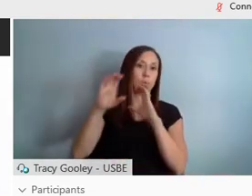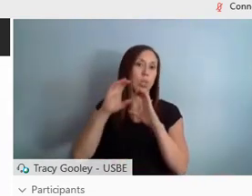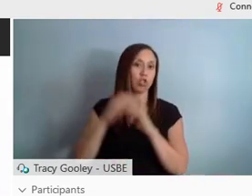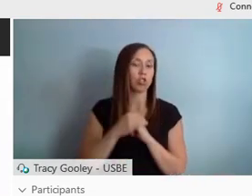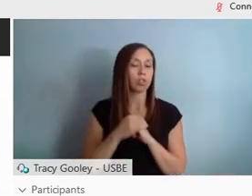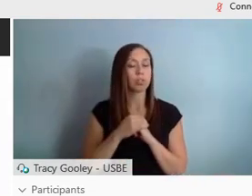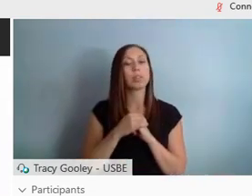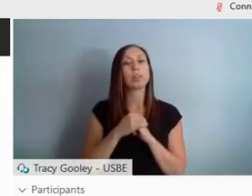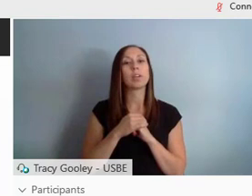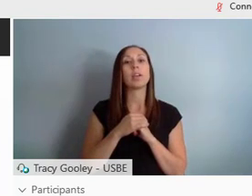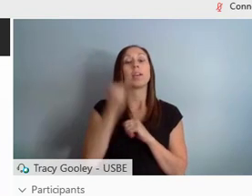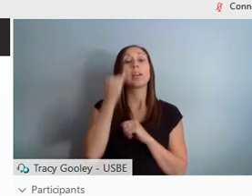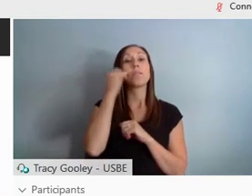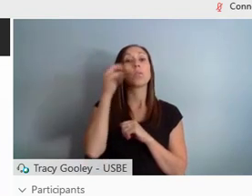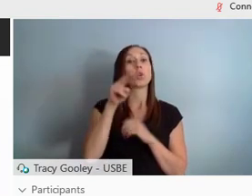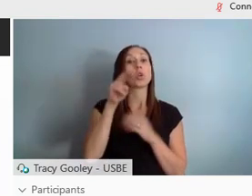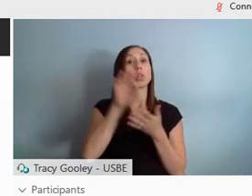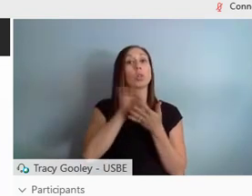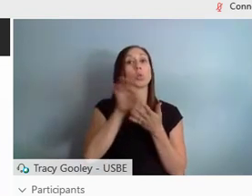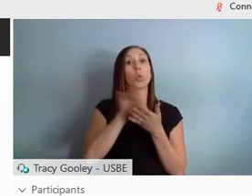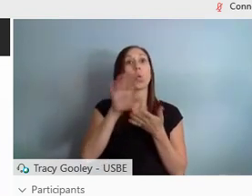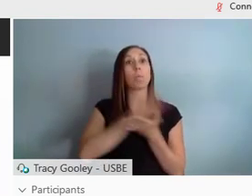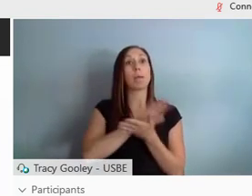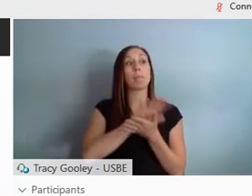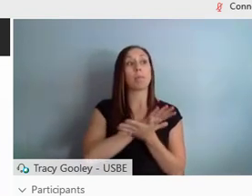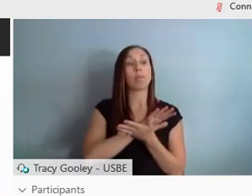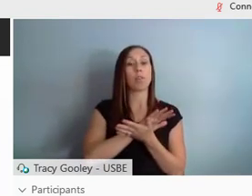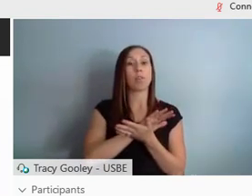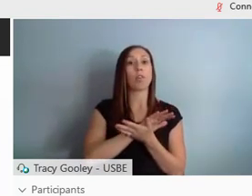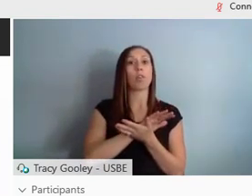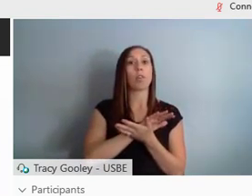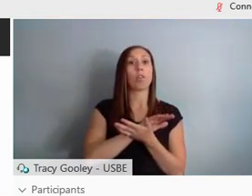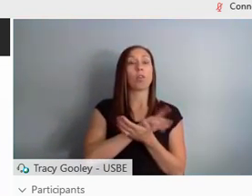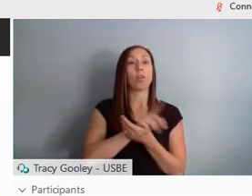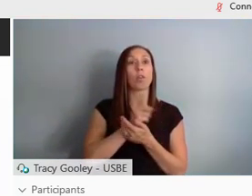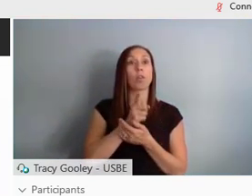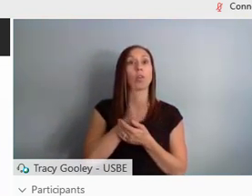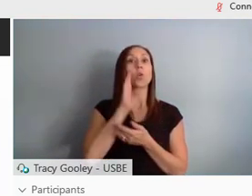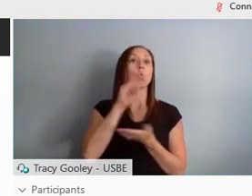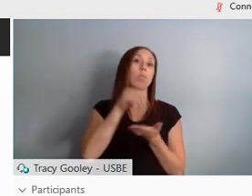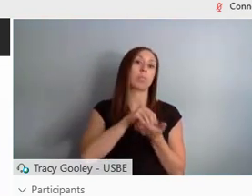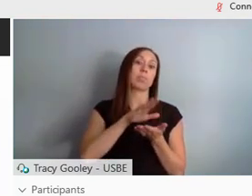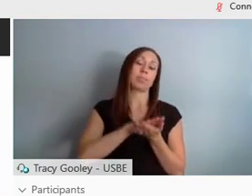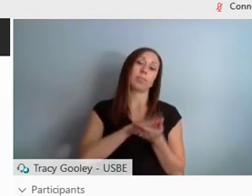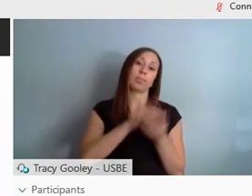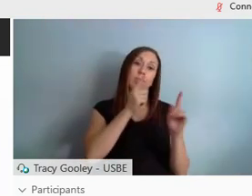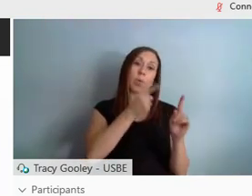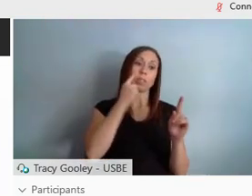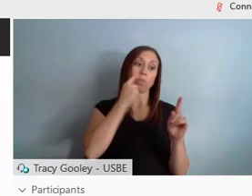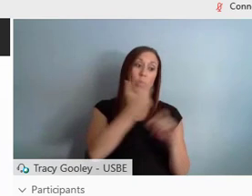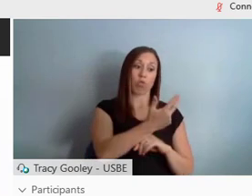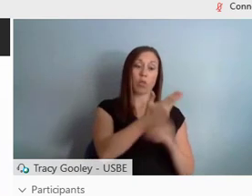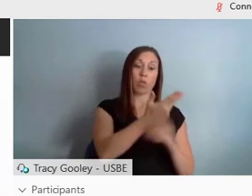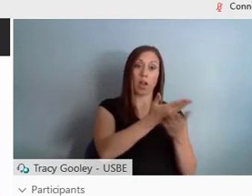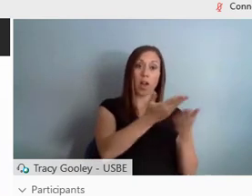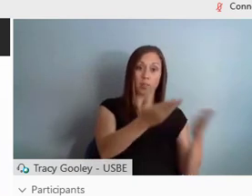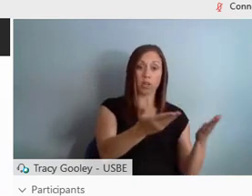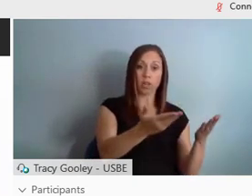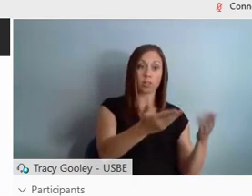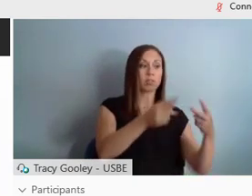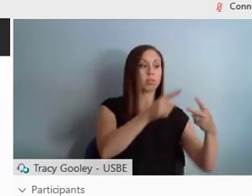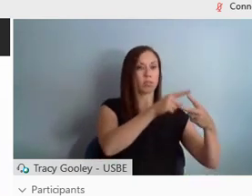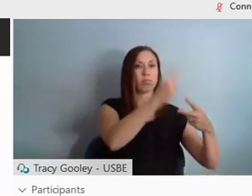And if you look at the score sheet, so we don't have this up here, but you're just going to record the points for the 3 objects in